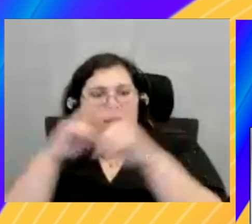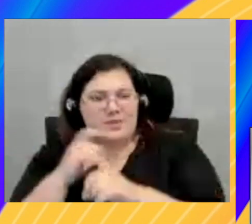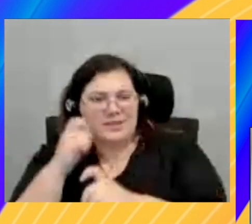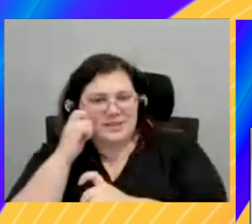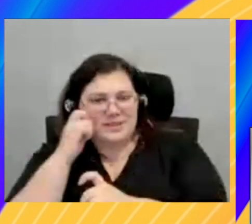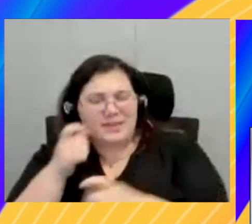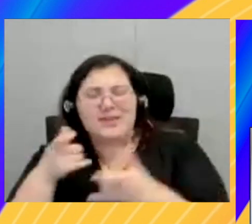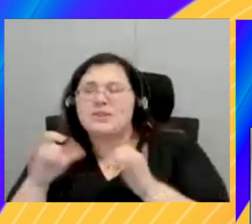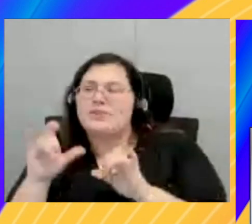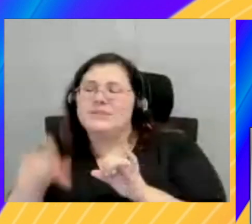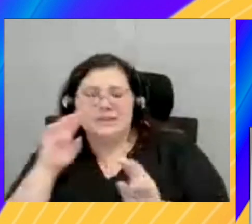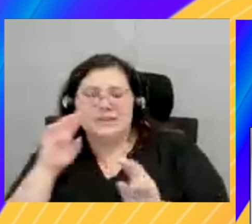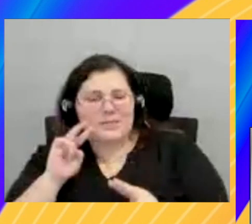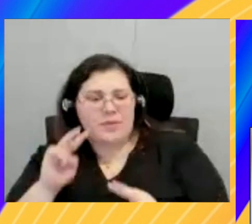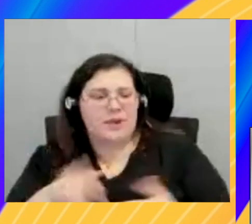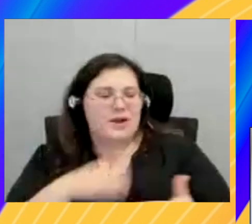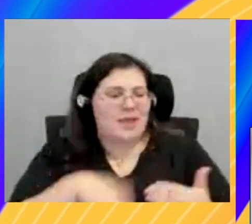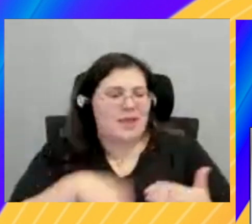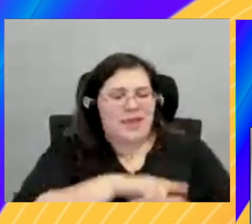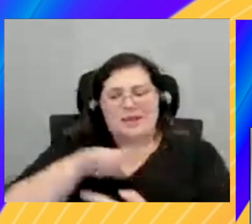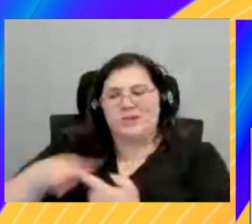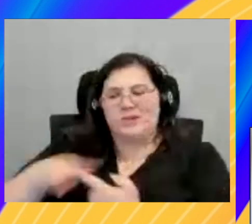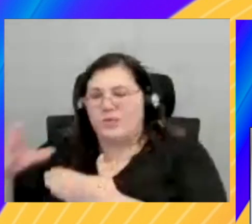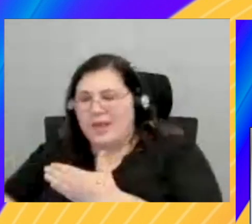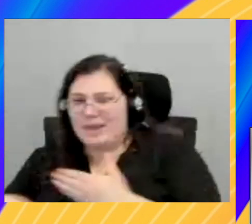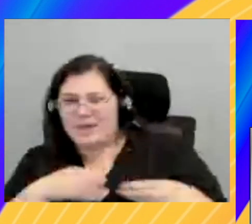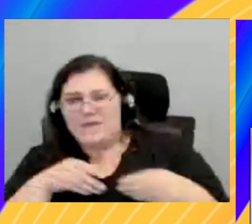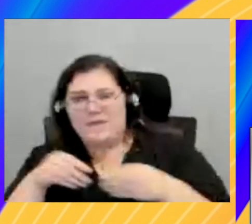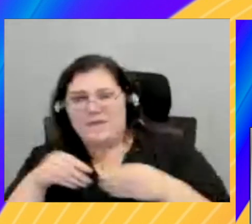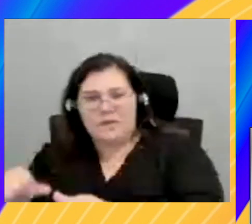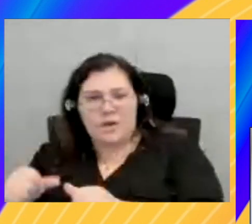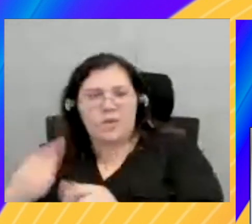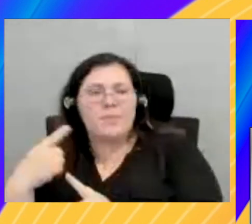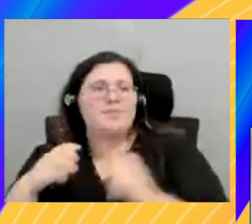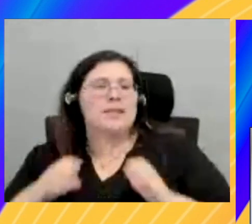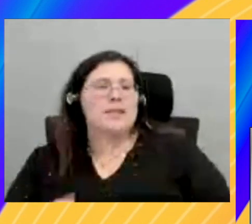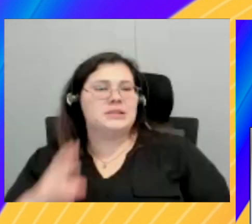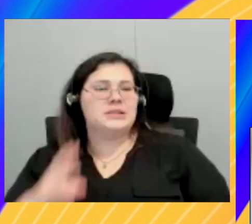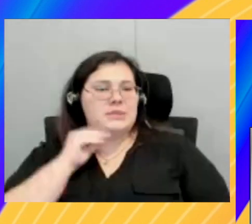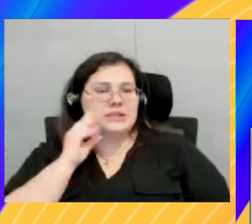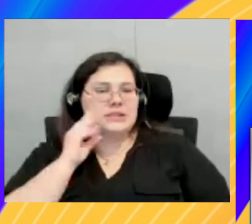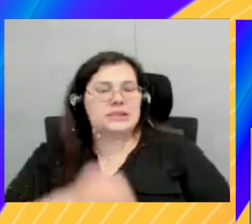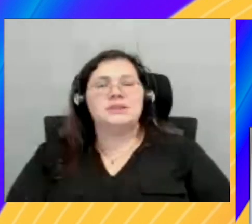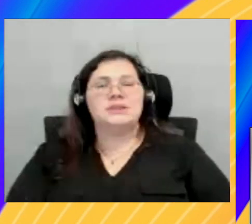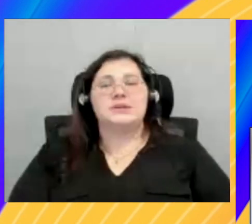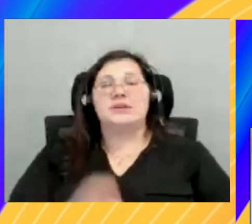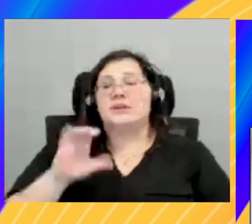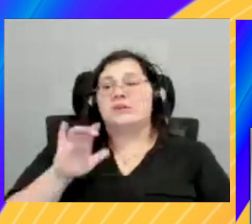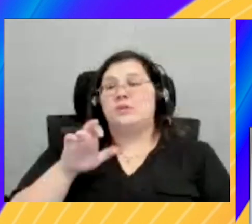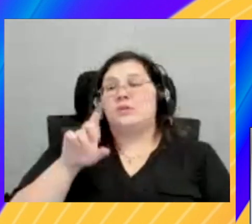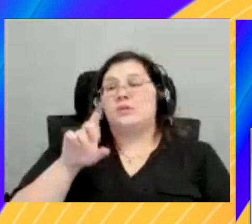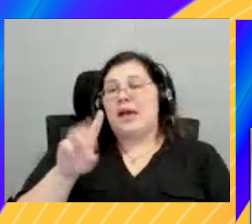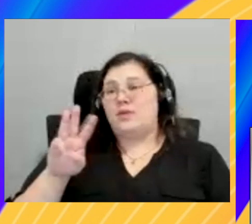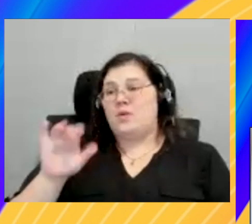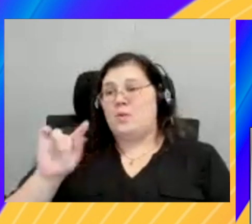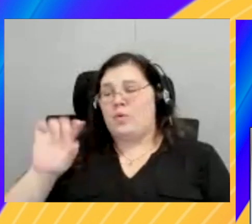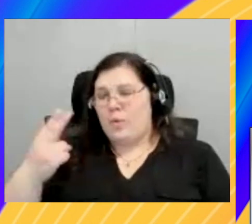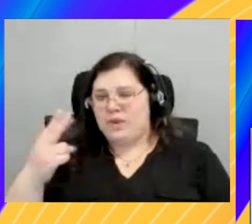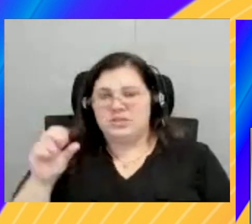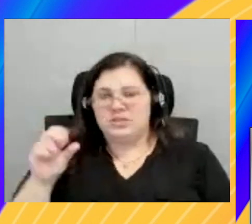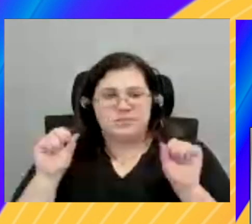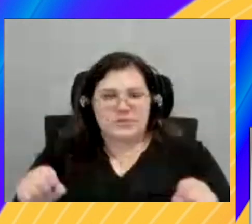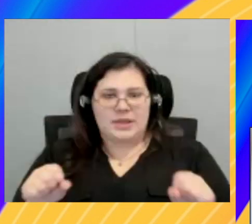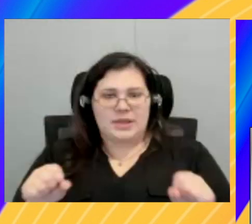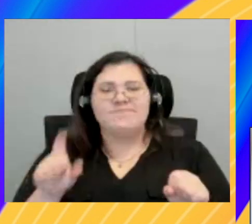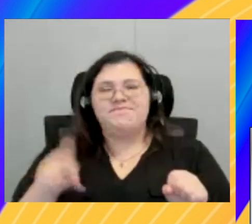from a customer experience point of view. So CloudWatch is able to do that. You have to, again, know the right tools to